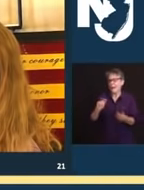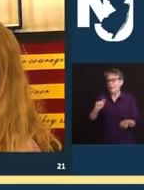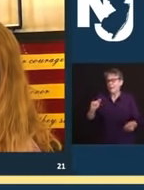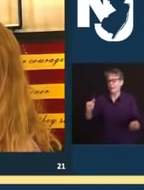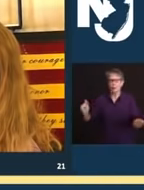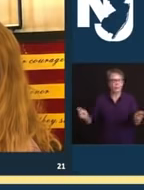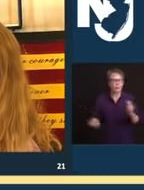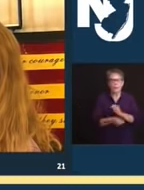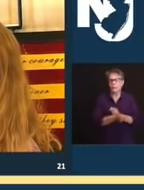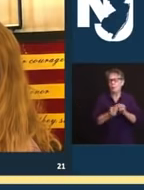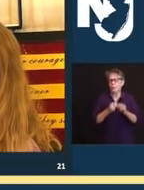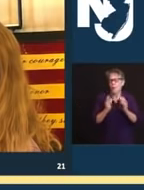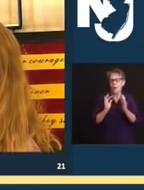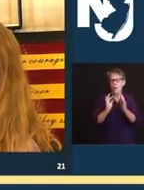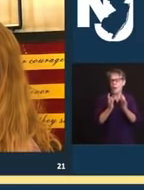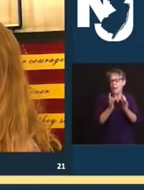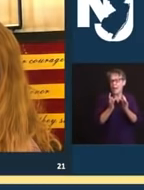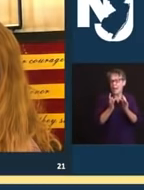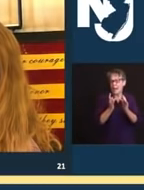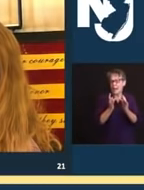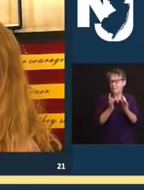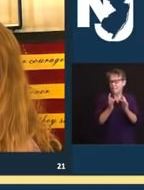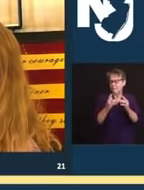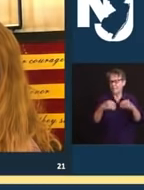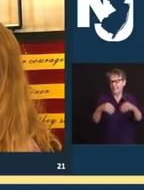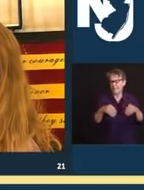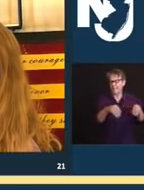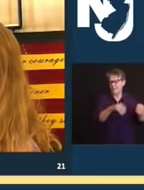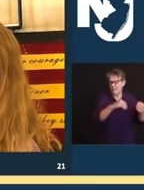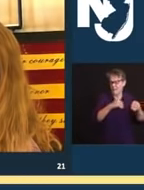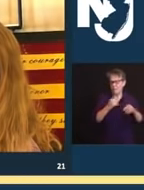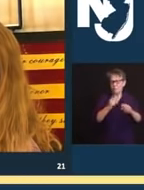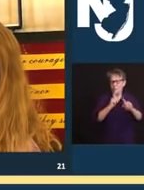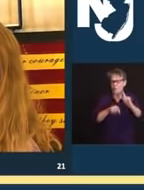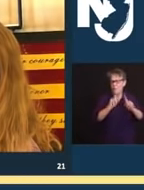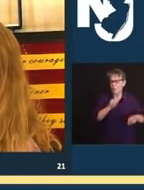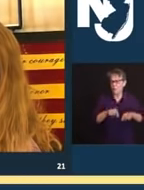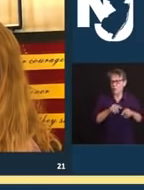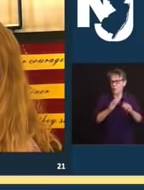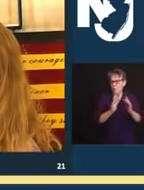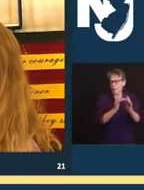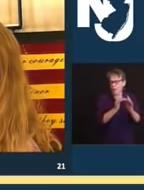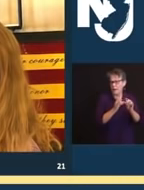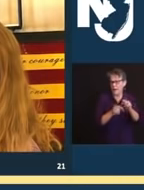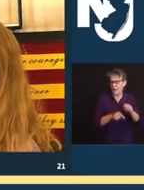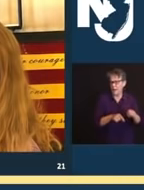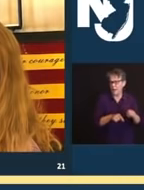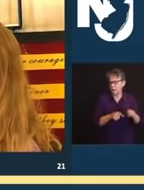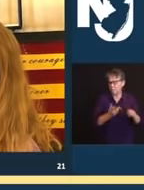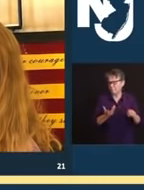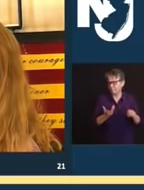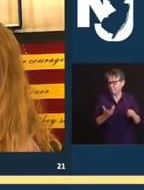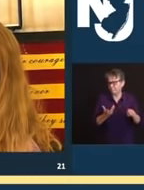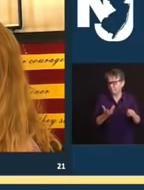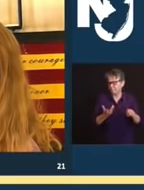Perennial Homes and as they continue forward. And I specifically thank Karen for promoting the work of Hightstown's tremendous arts community. I